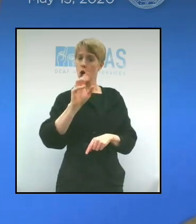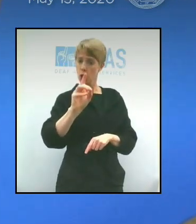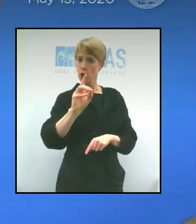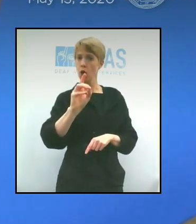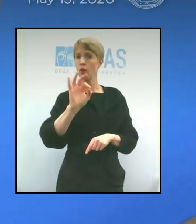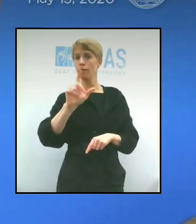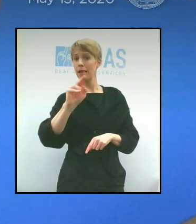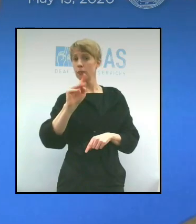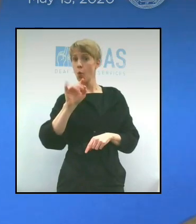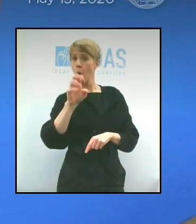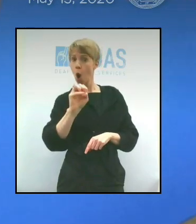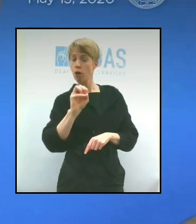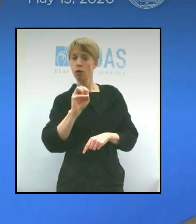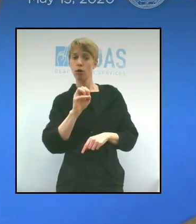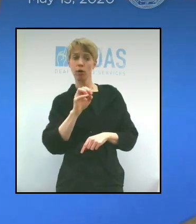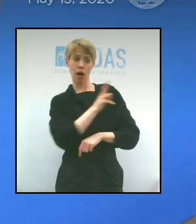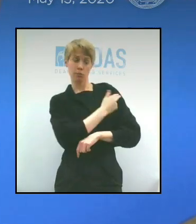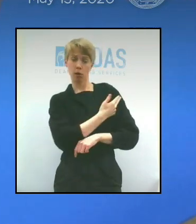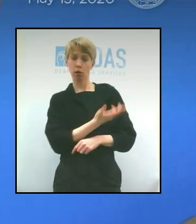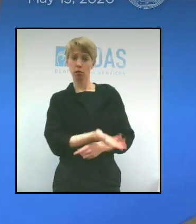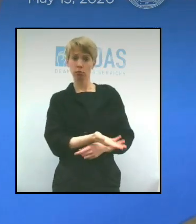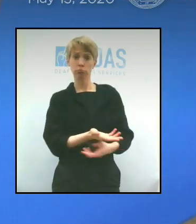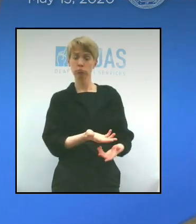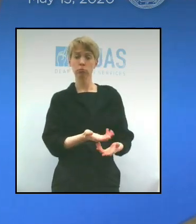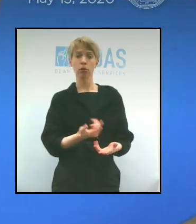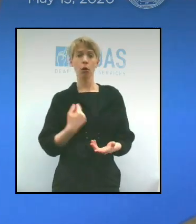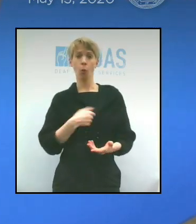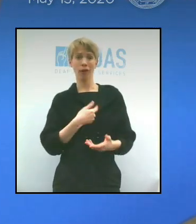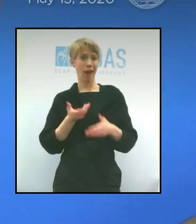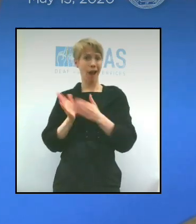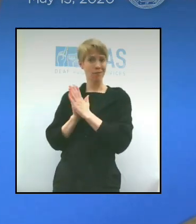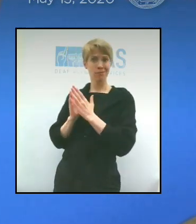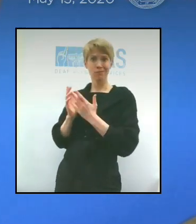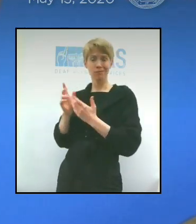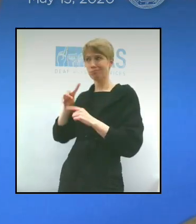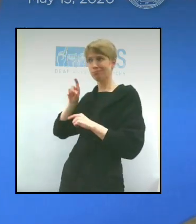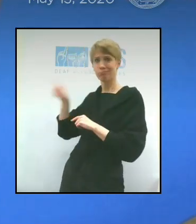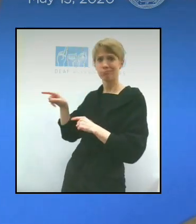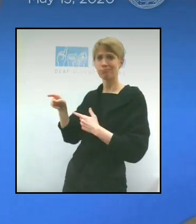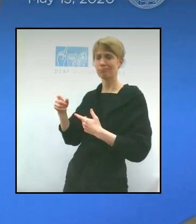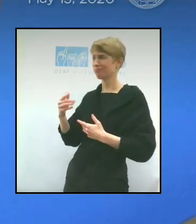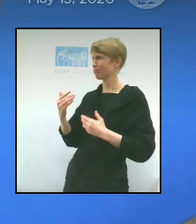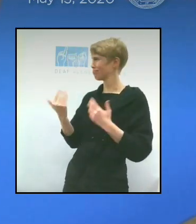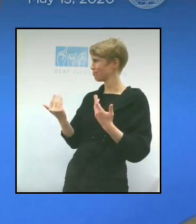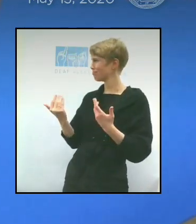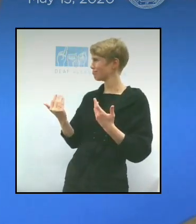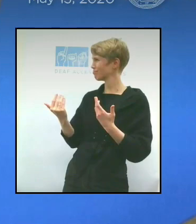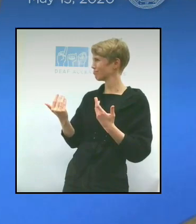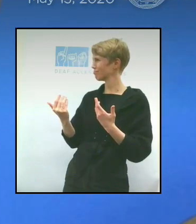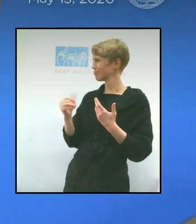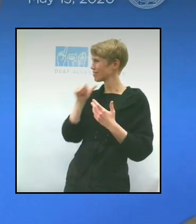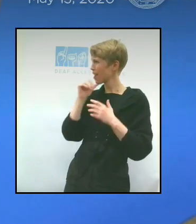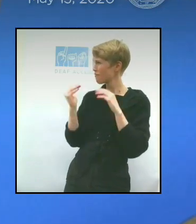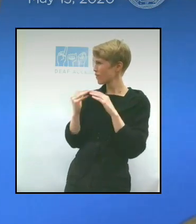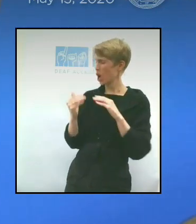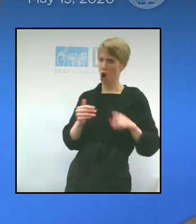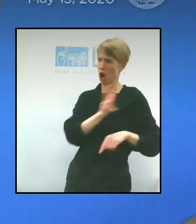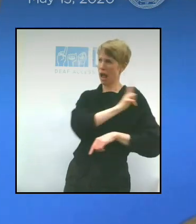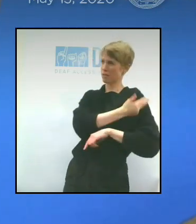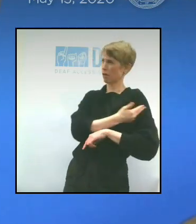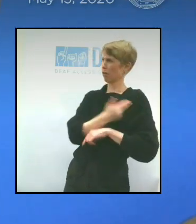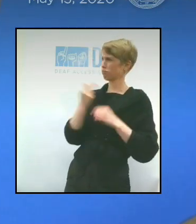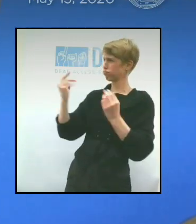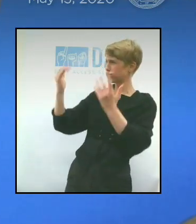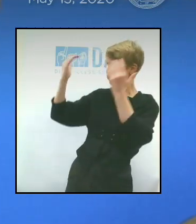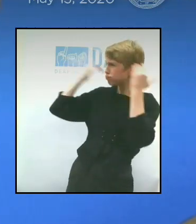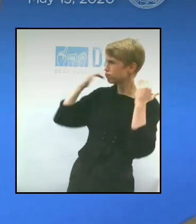State, is it fair that we have hospitals like ECMC and Millard Fillmore Suburban that get patients from outside the Western